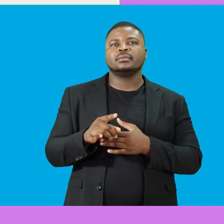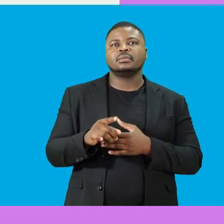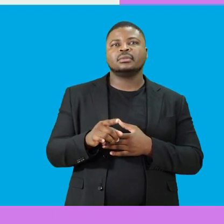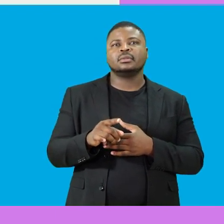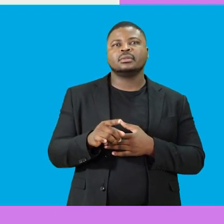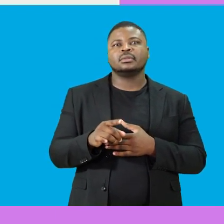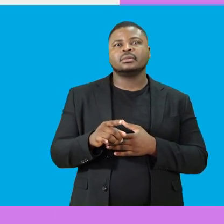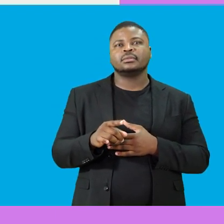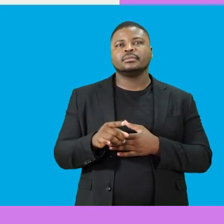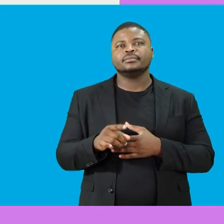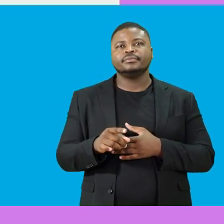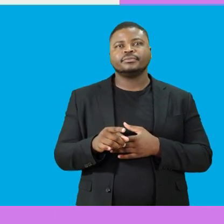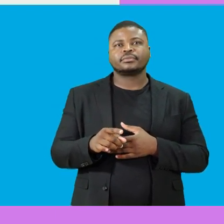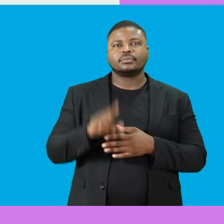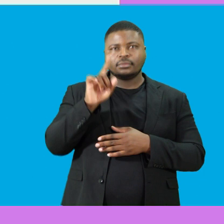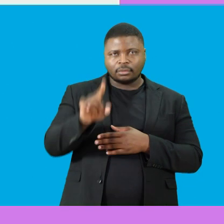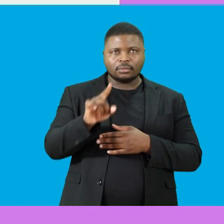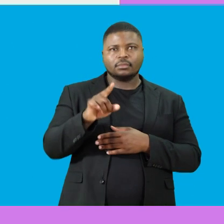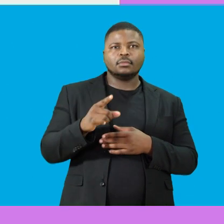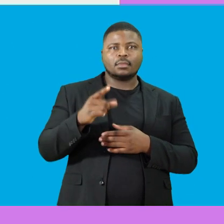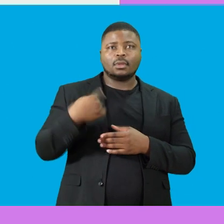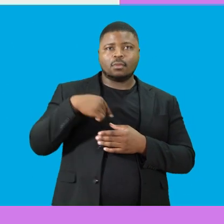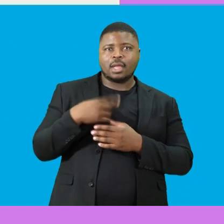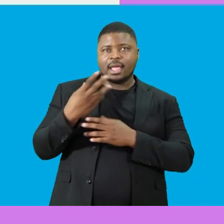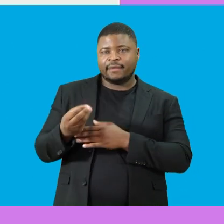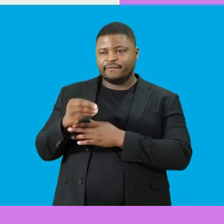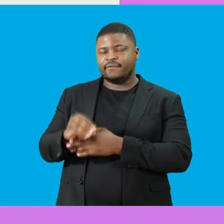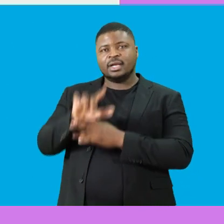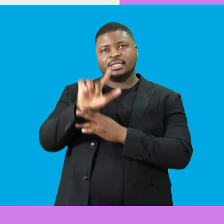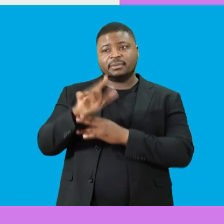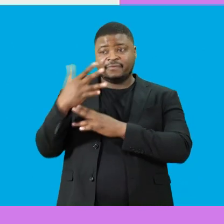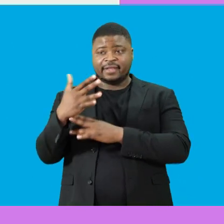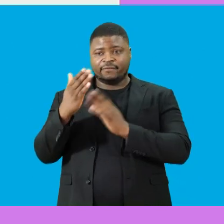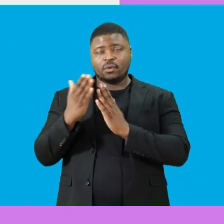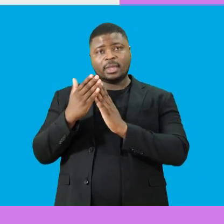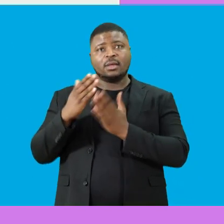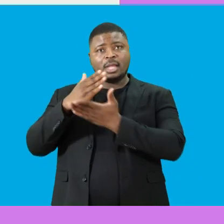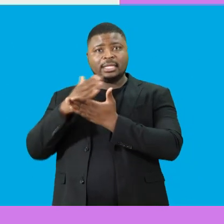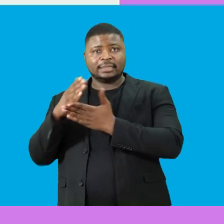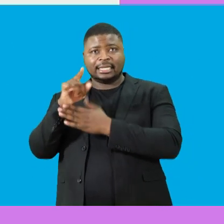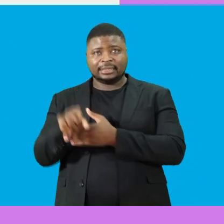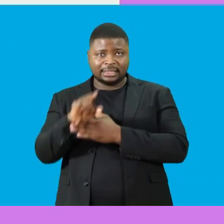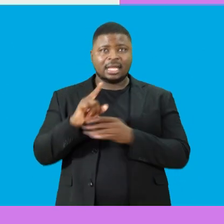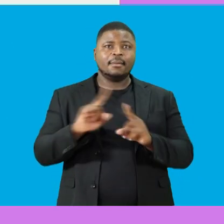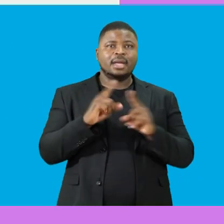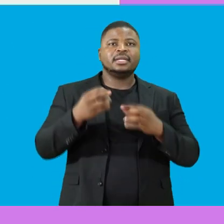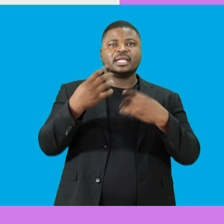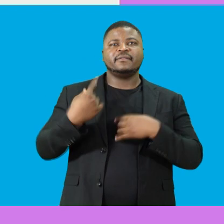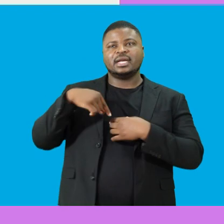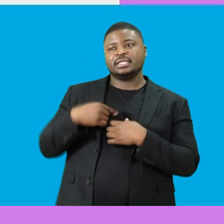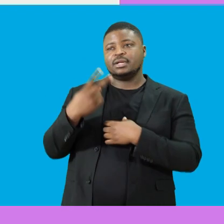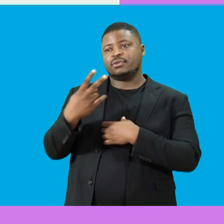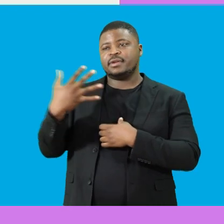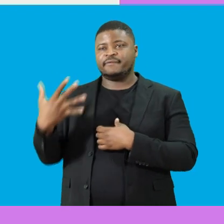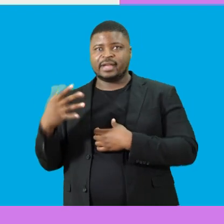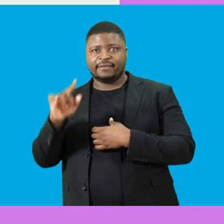2,500. Let's say this is 2,500. We have this 75 Rand on the side. So it gives us 25. It gives us 2,500